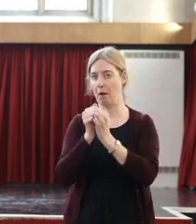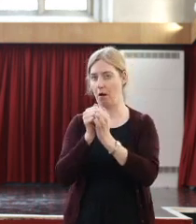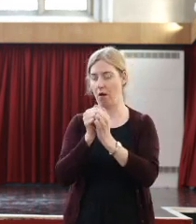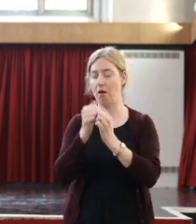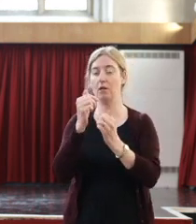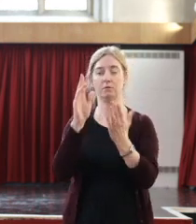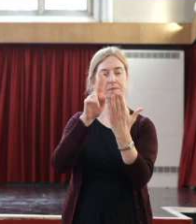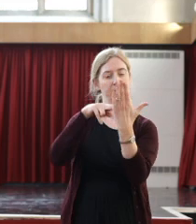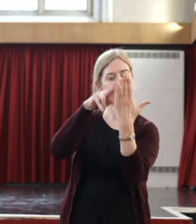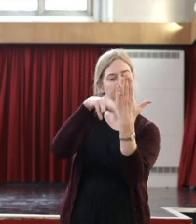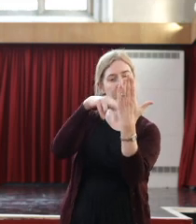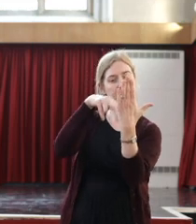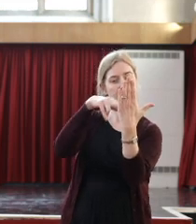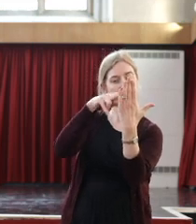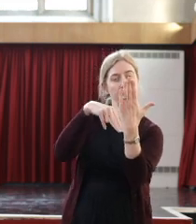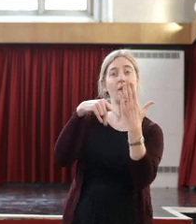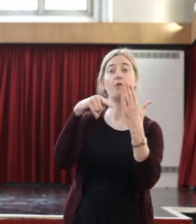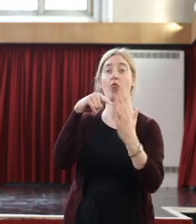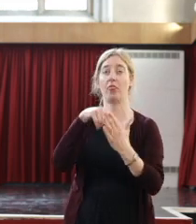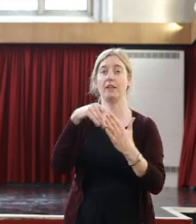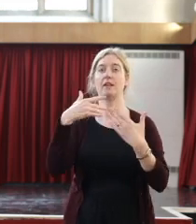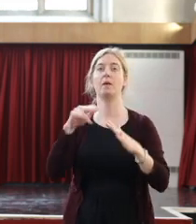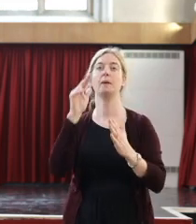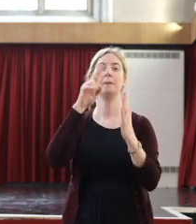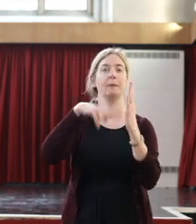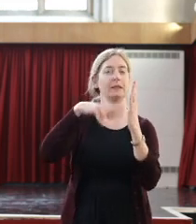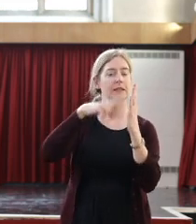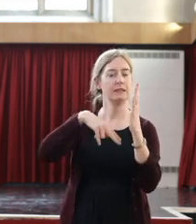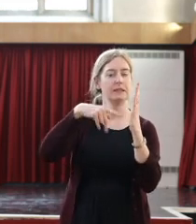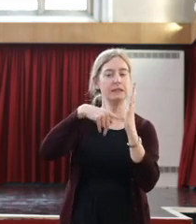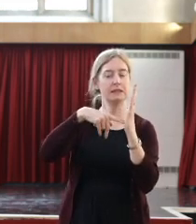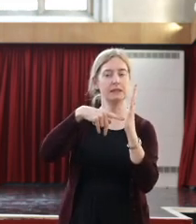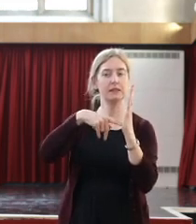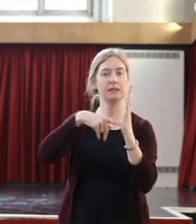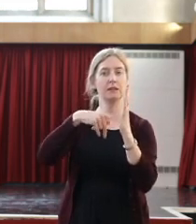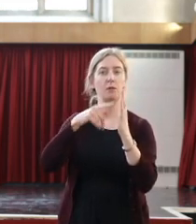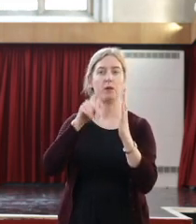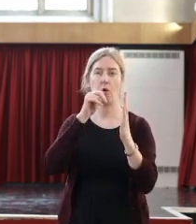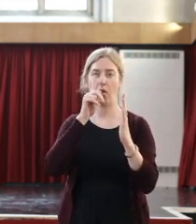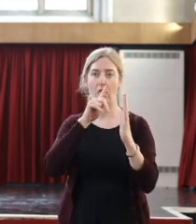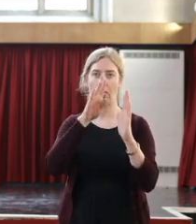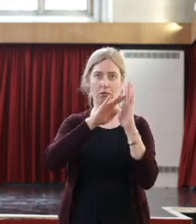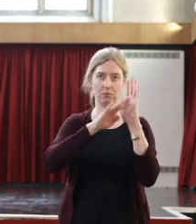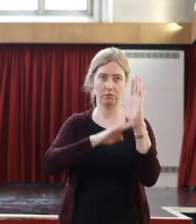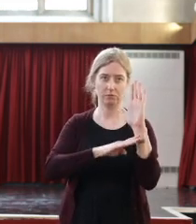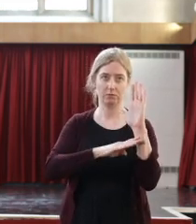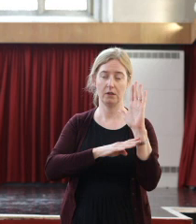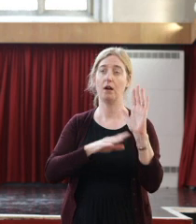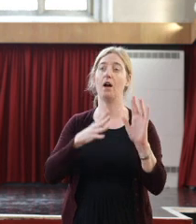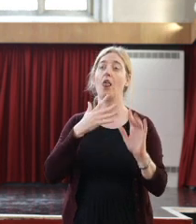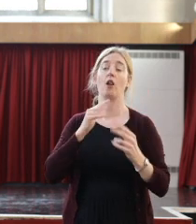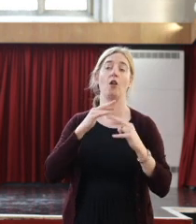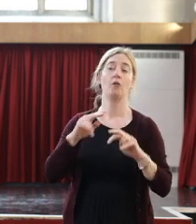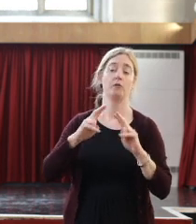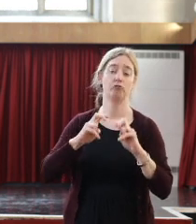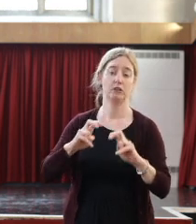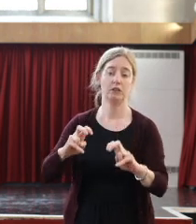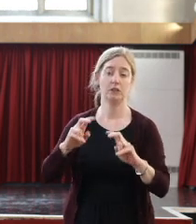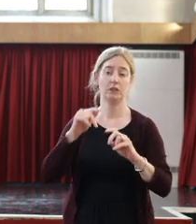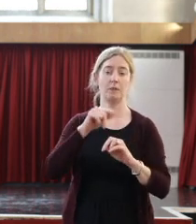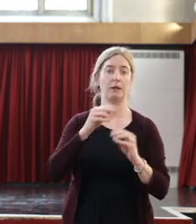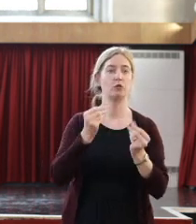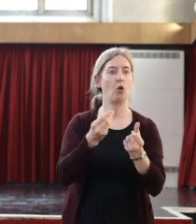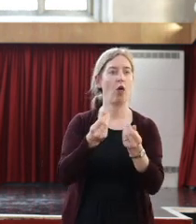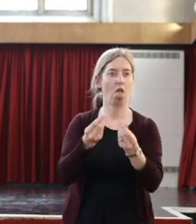this project I have been painting on photographic paper with the soil, and a lot of my research has been about the soil, so